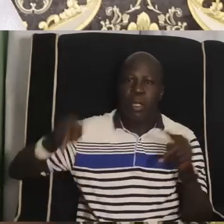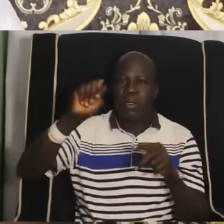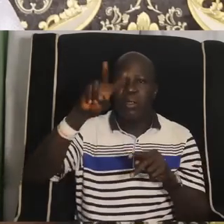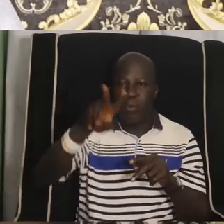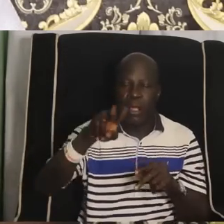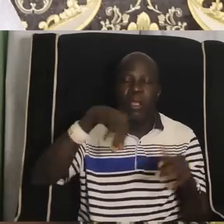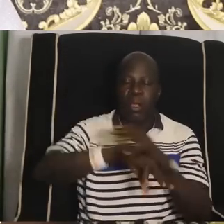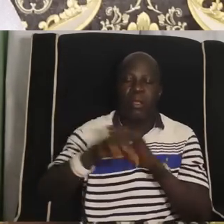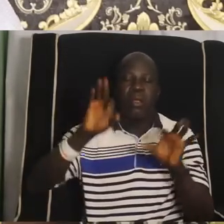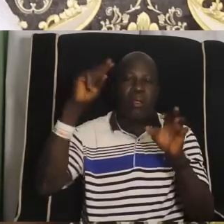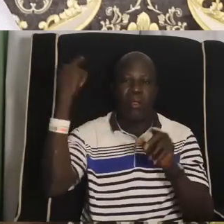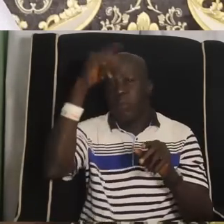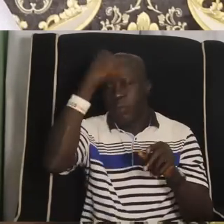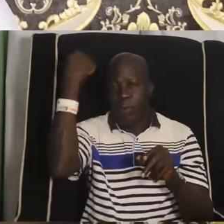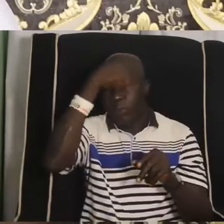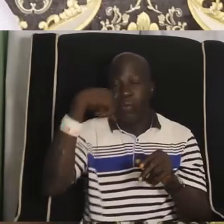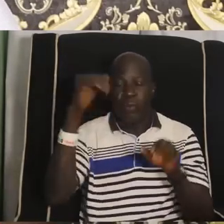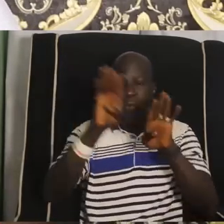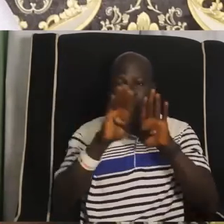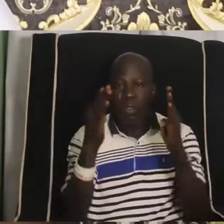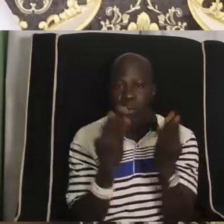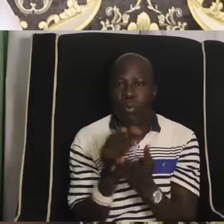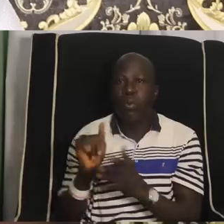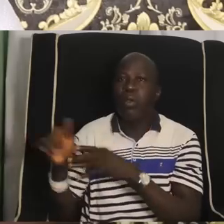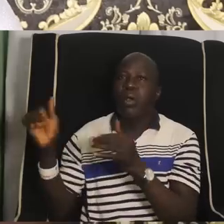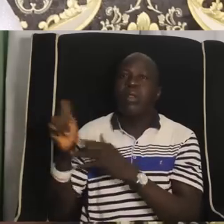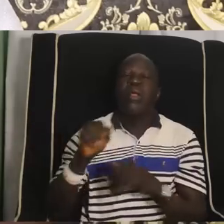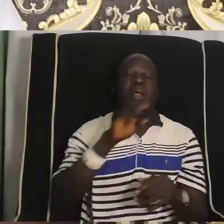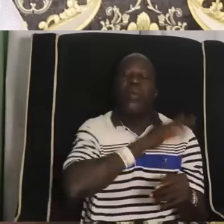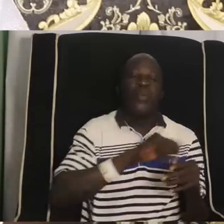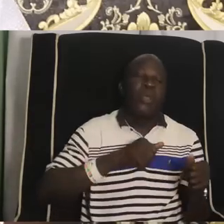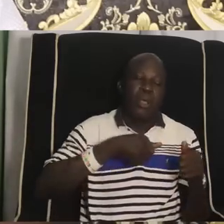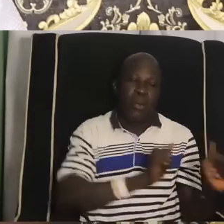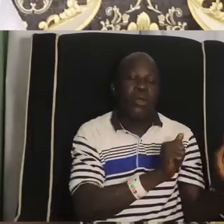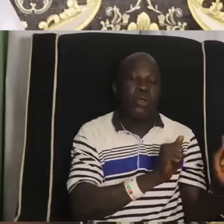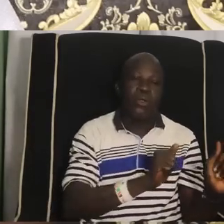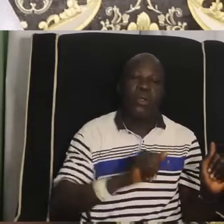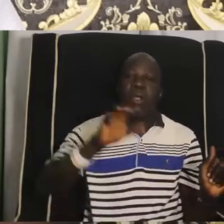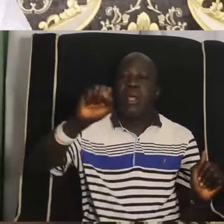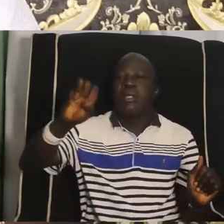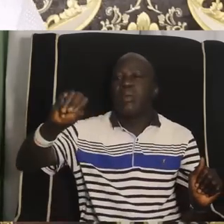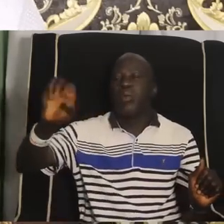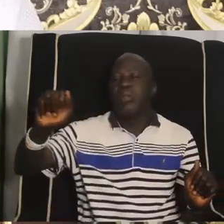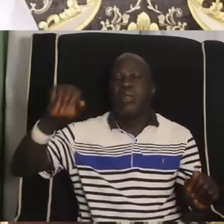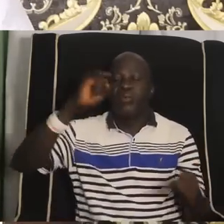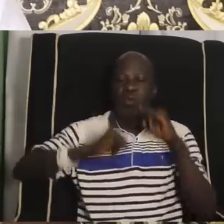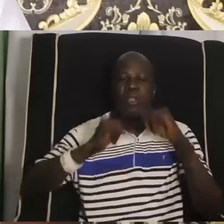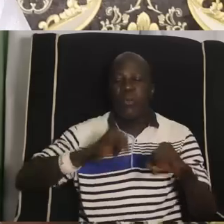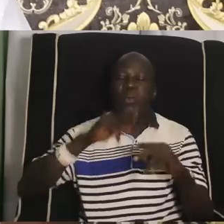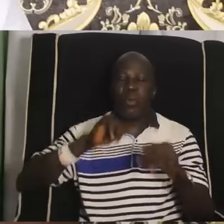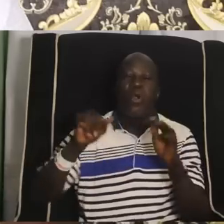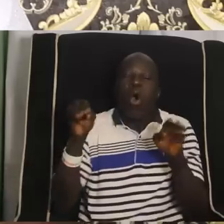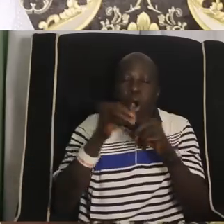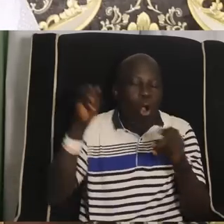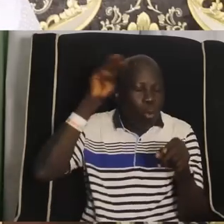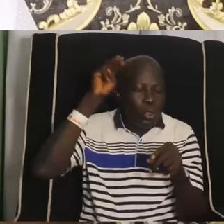Lori Facebook wa. On our Facebook. Apostle Dr. FMO Mustafa JP. Babasebioba. Abi ko lo